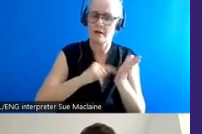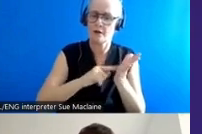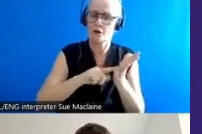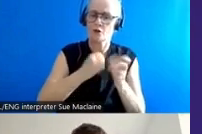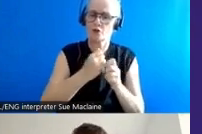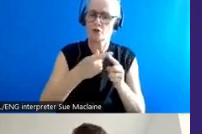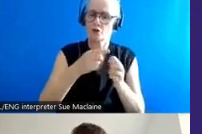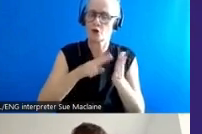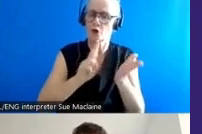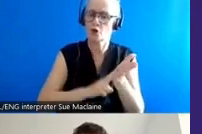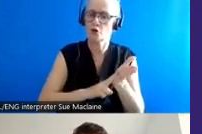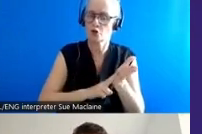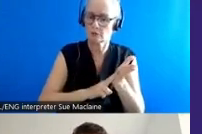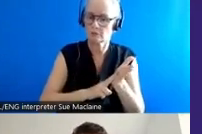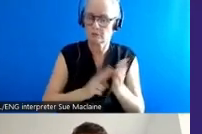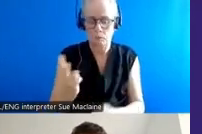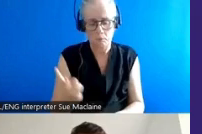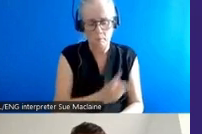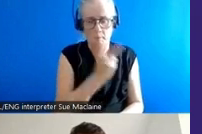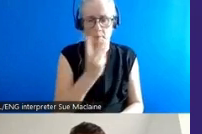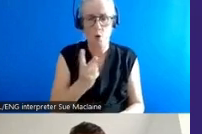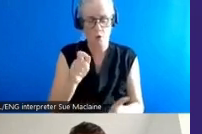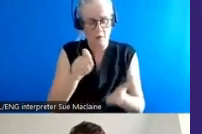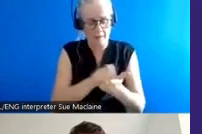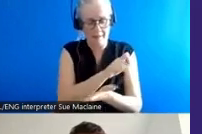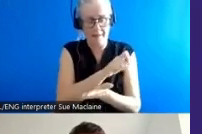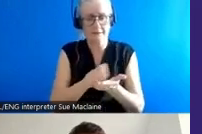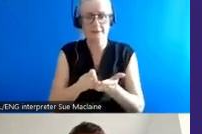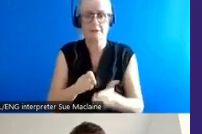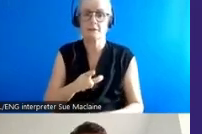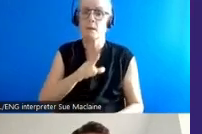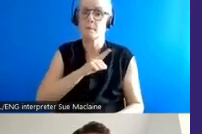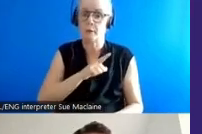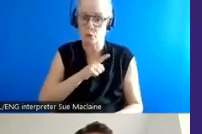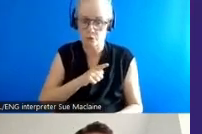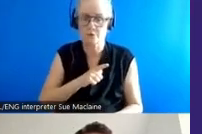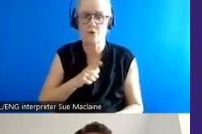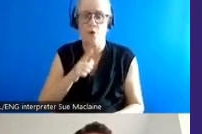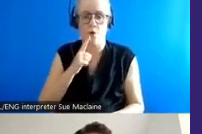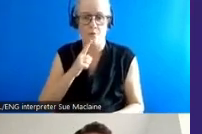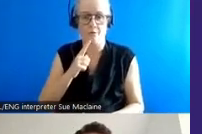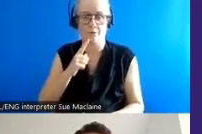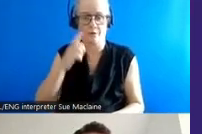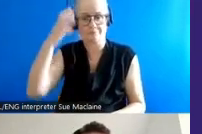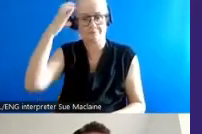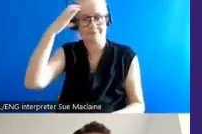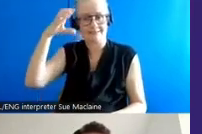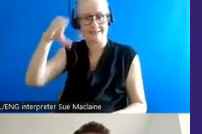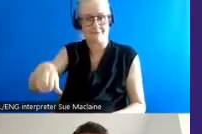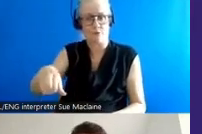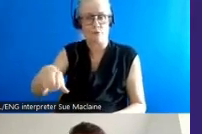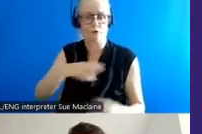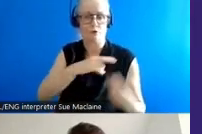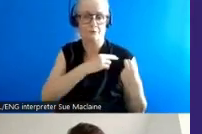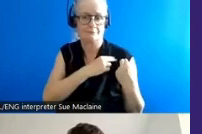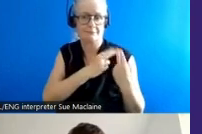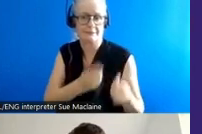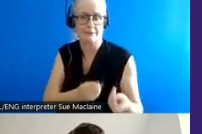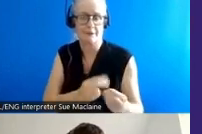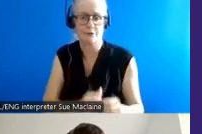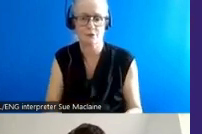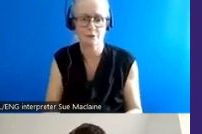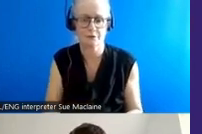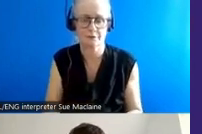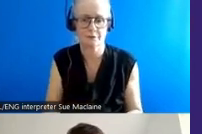were popular leaders who were elected multiple times and in many ways defined themselves against their national